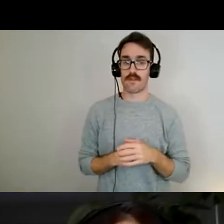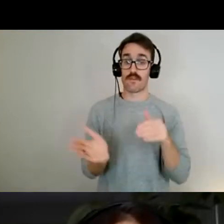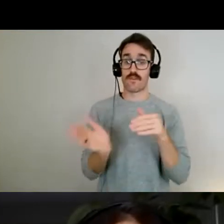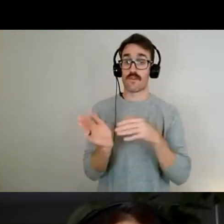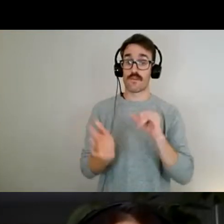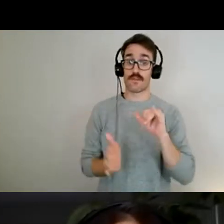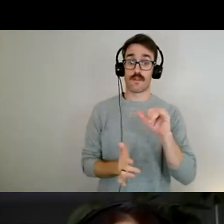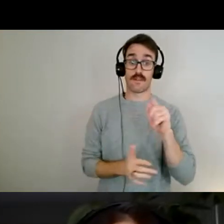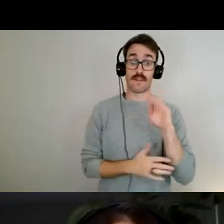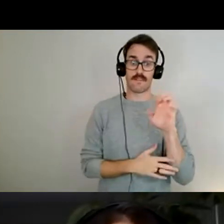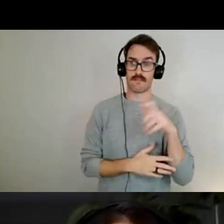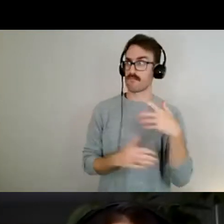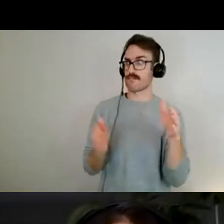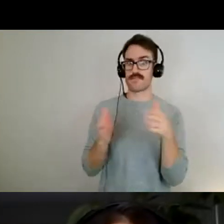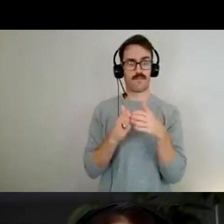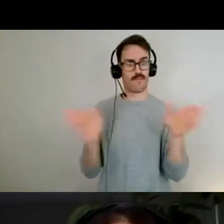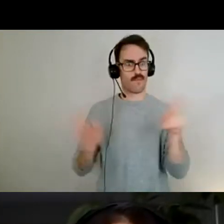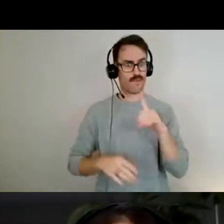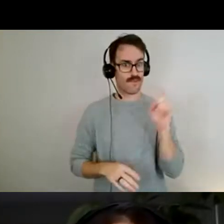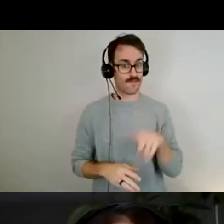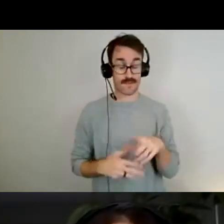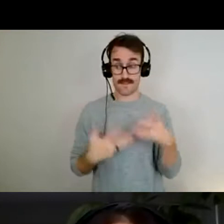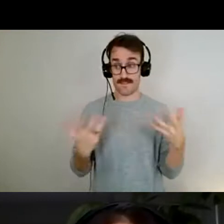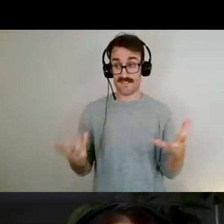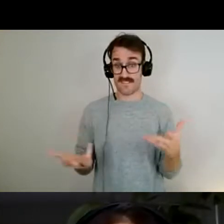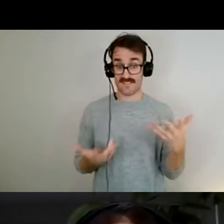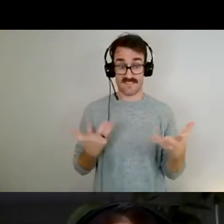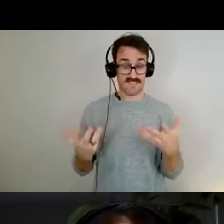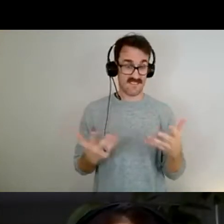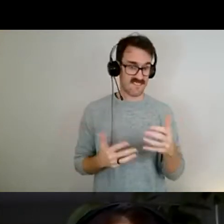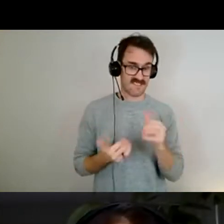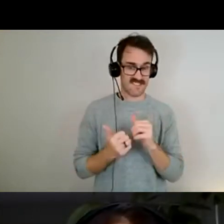A very broad question. I'm not sure. I'm not sure how